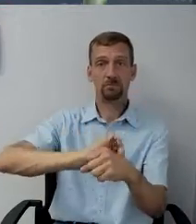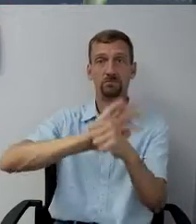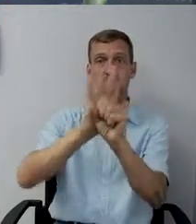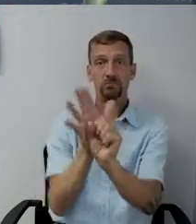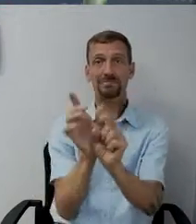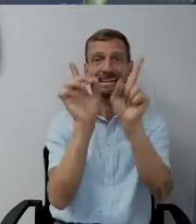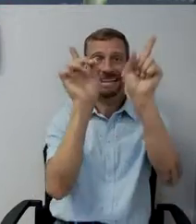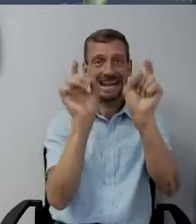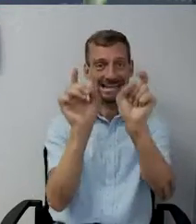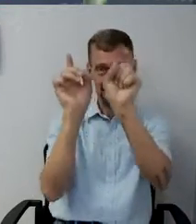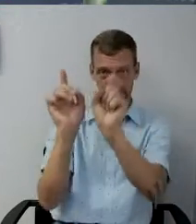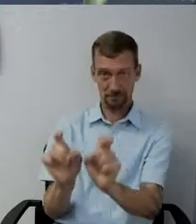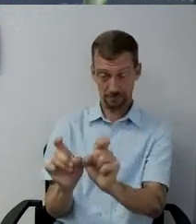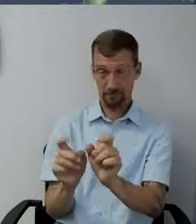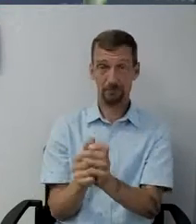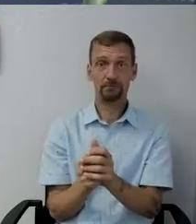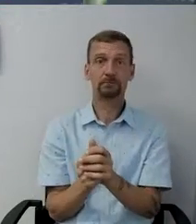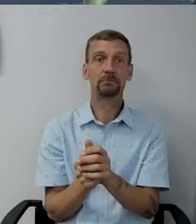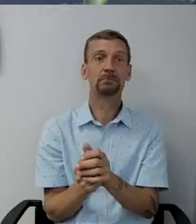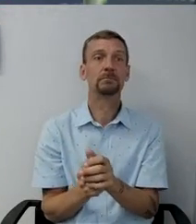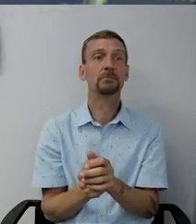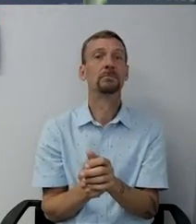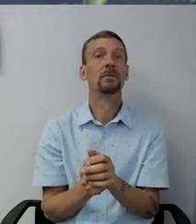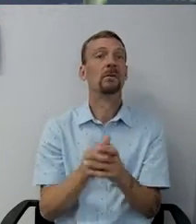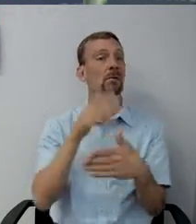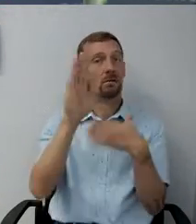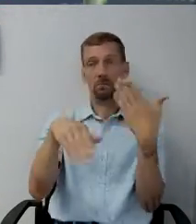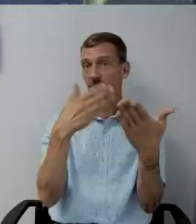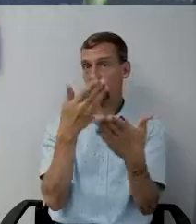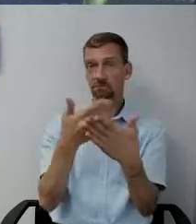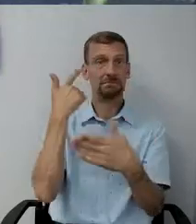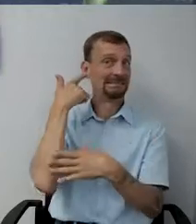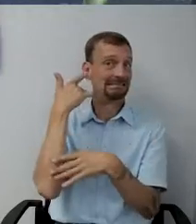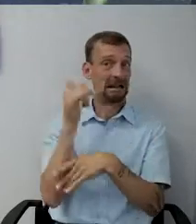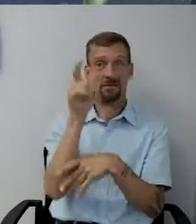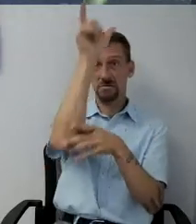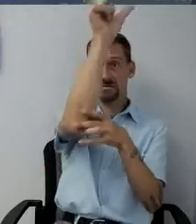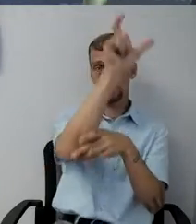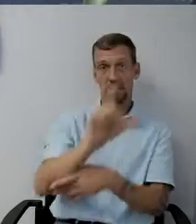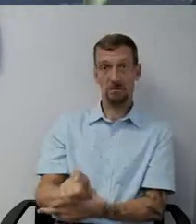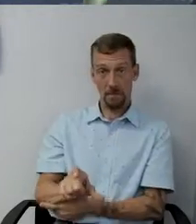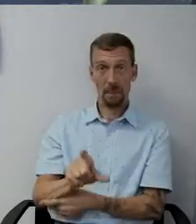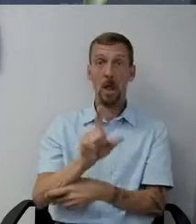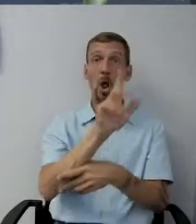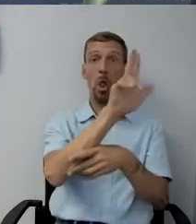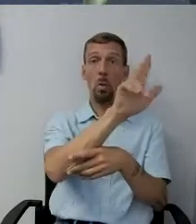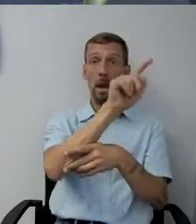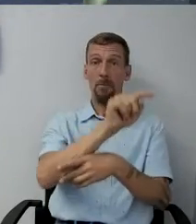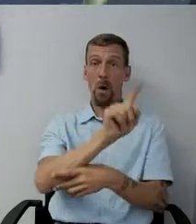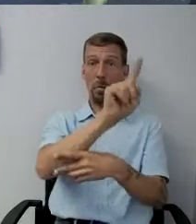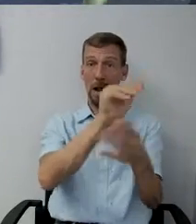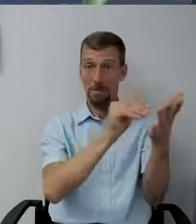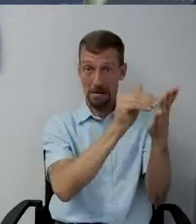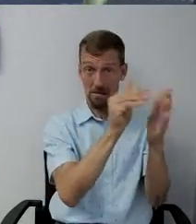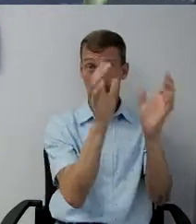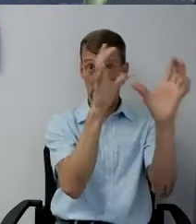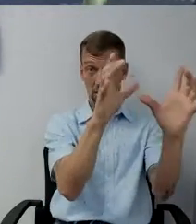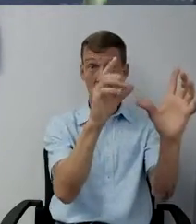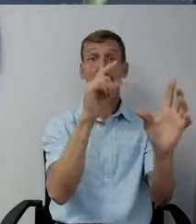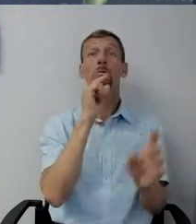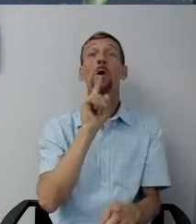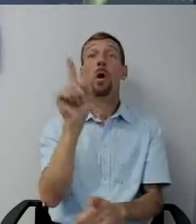COVID-19 tests that have been run up and down the state. Of those 3.1 million, just slightly more than